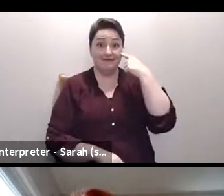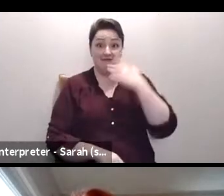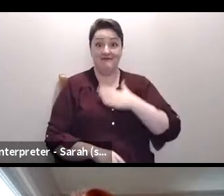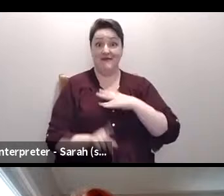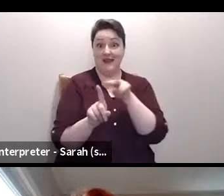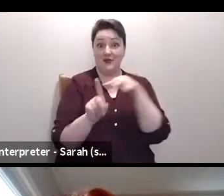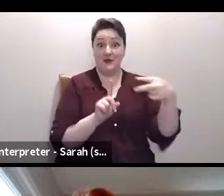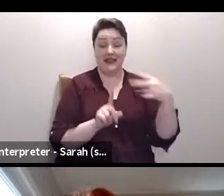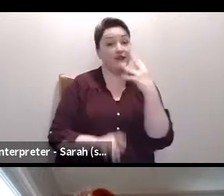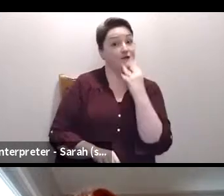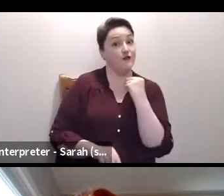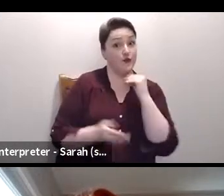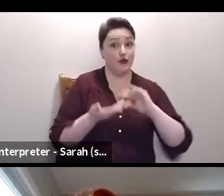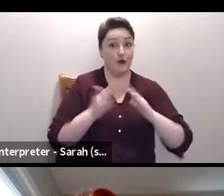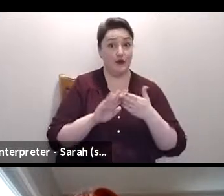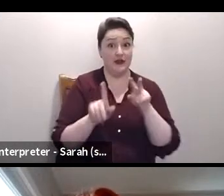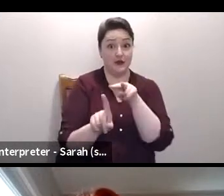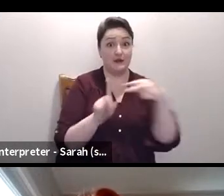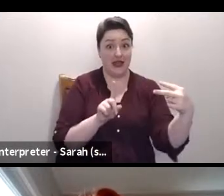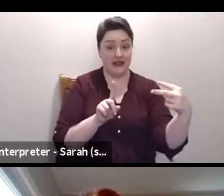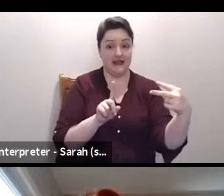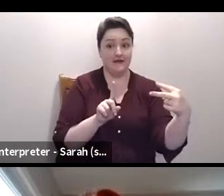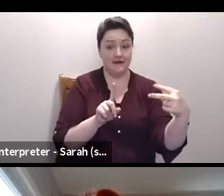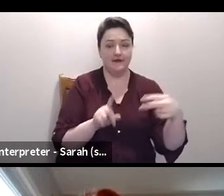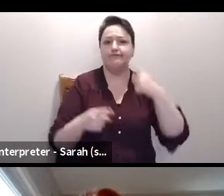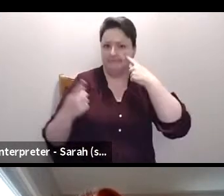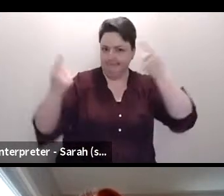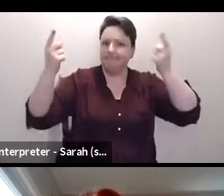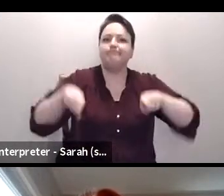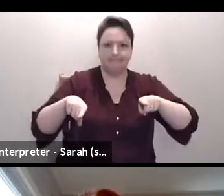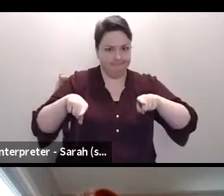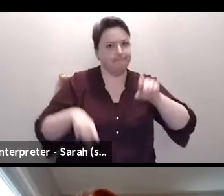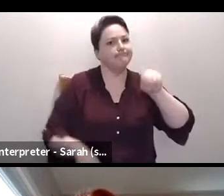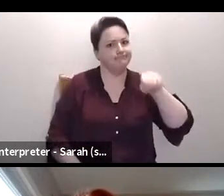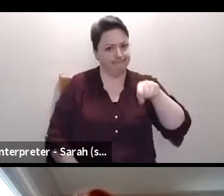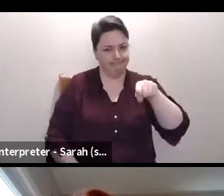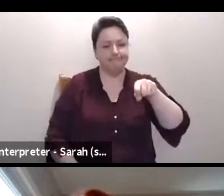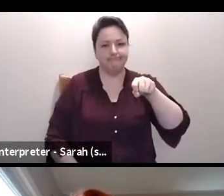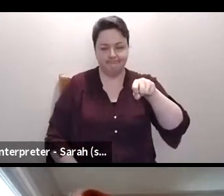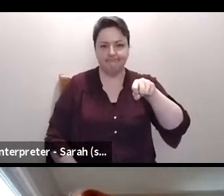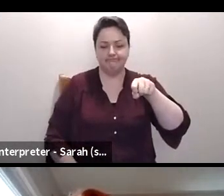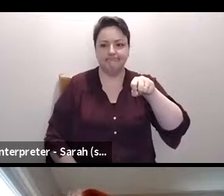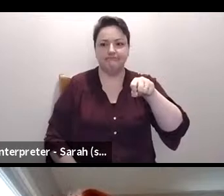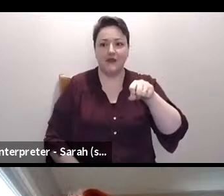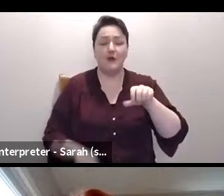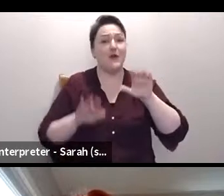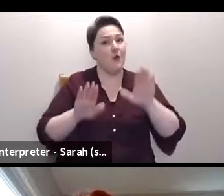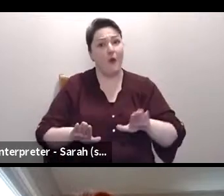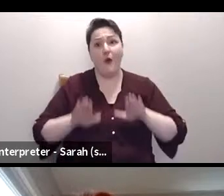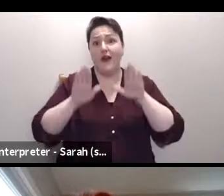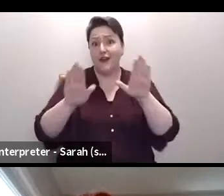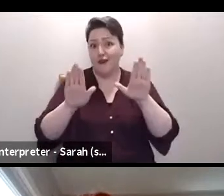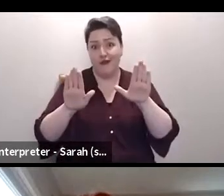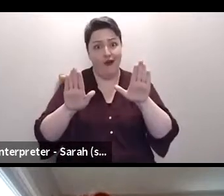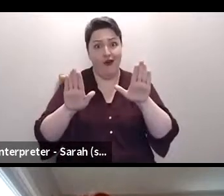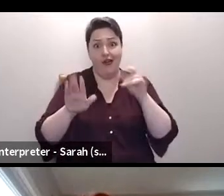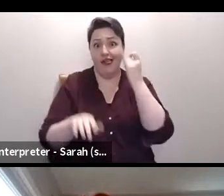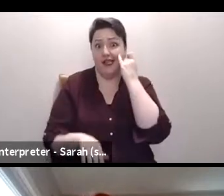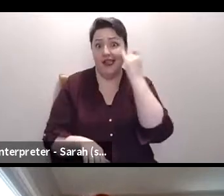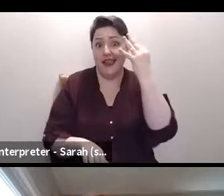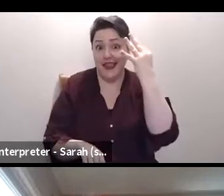Jewish community, we're in complete and total agreement on that it would be really wonderful to